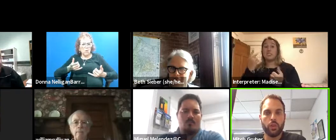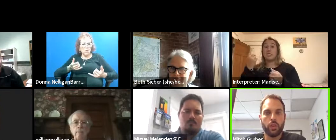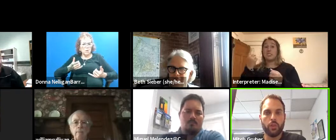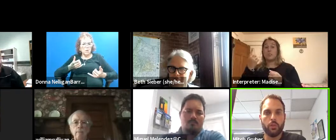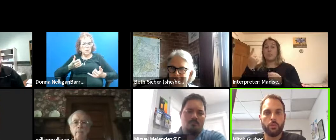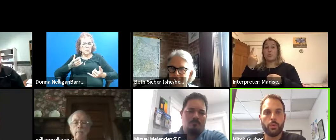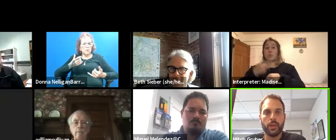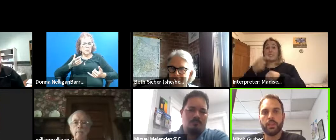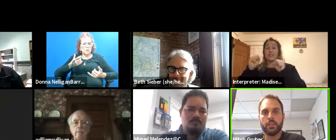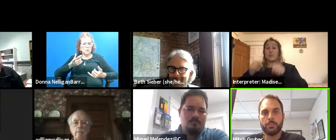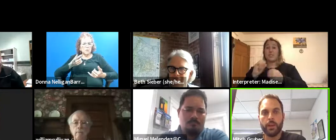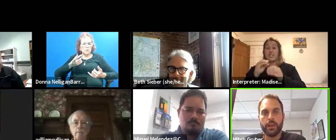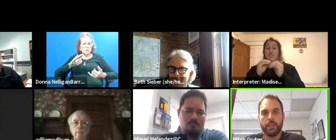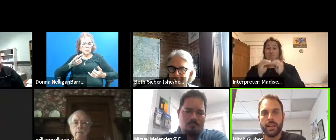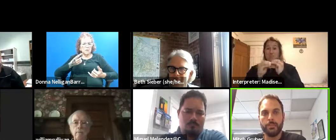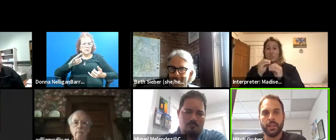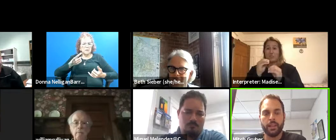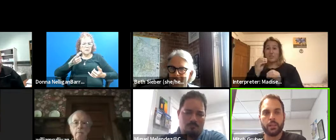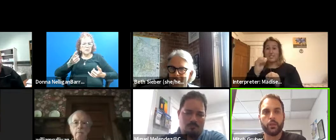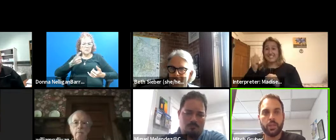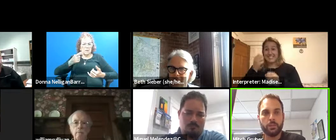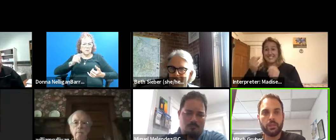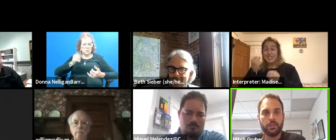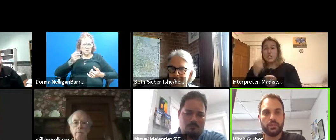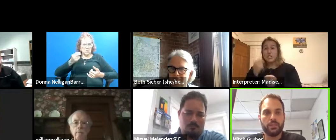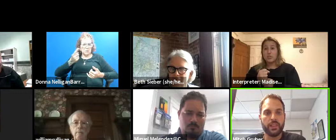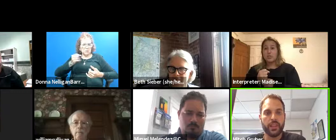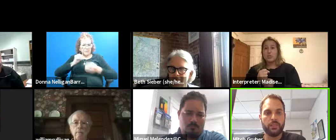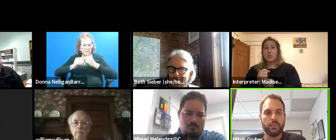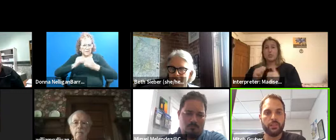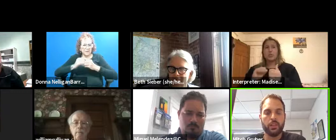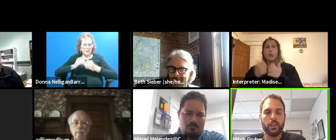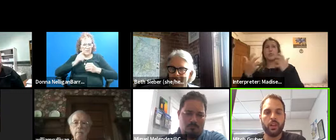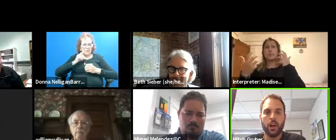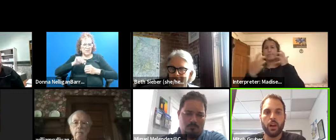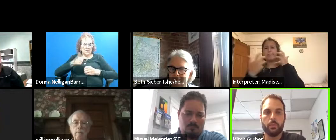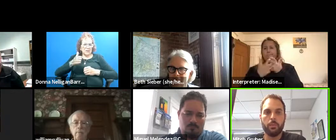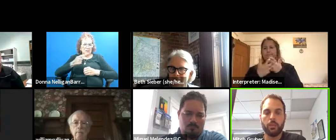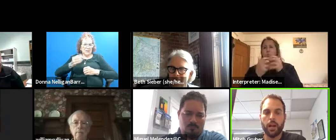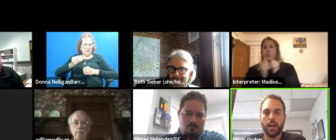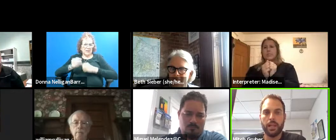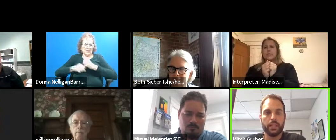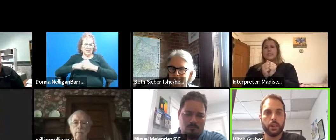to bring things more in alignment, including with the service centers,